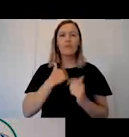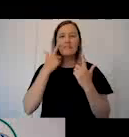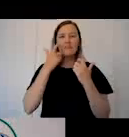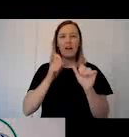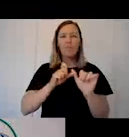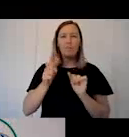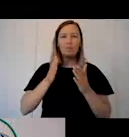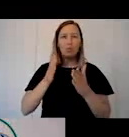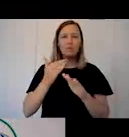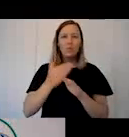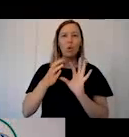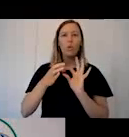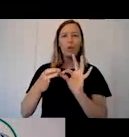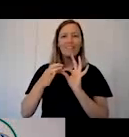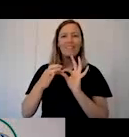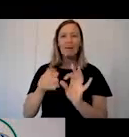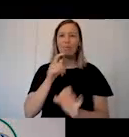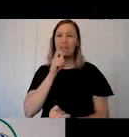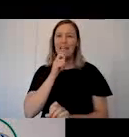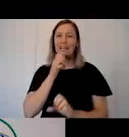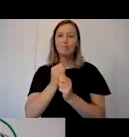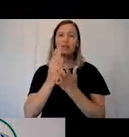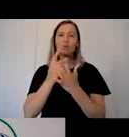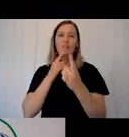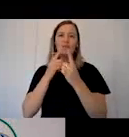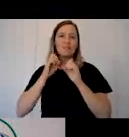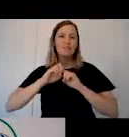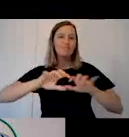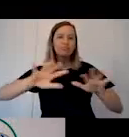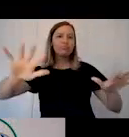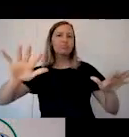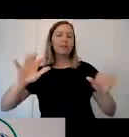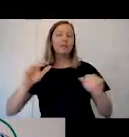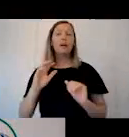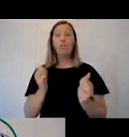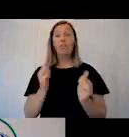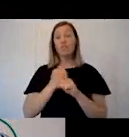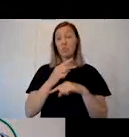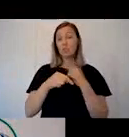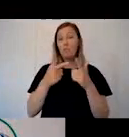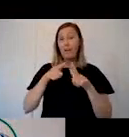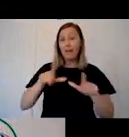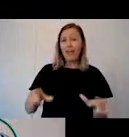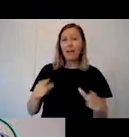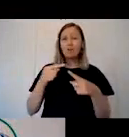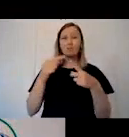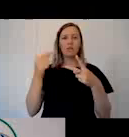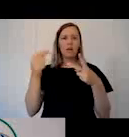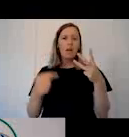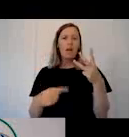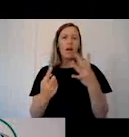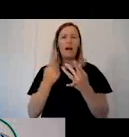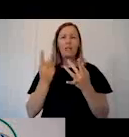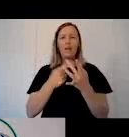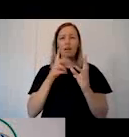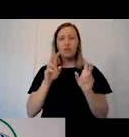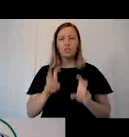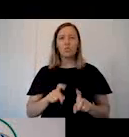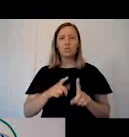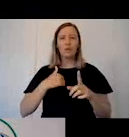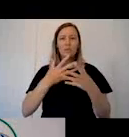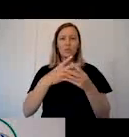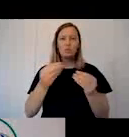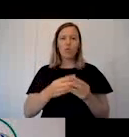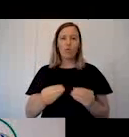the media to get the stories out. And we've talked about language and all the other things that need to be addressed when we talk about